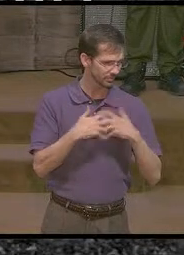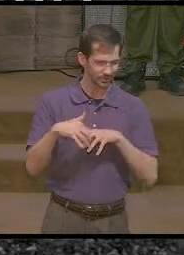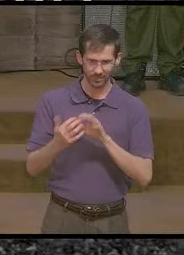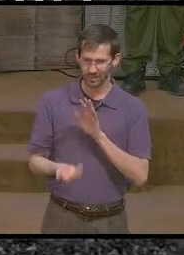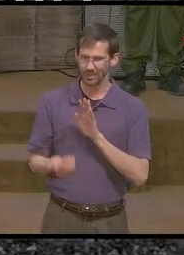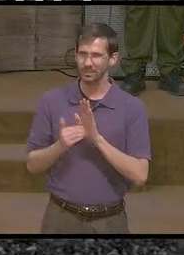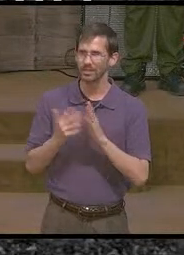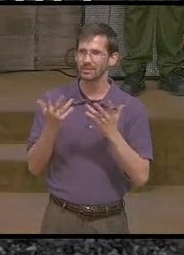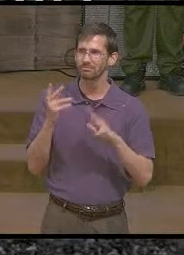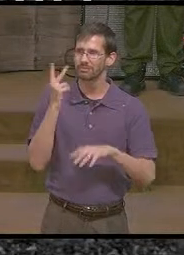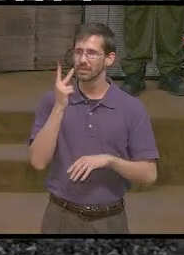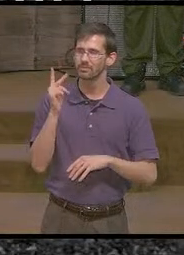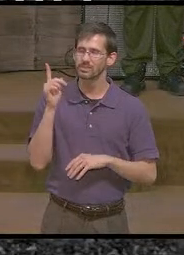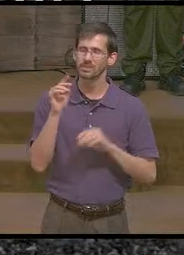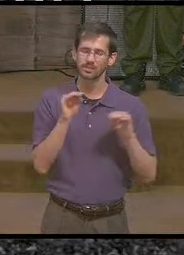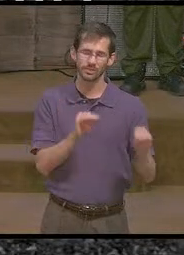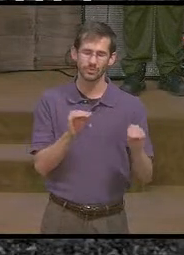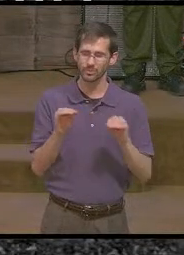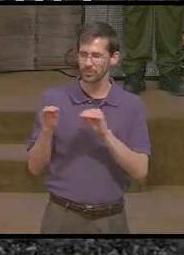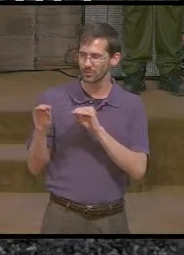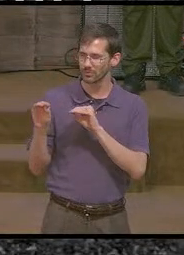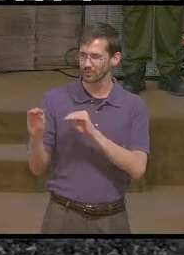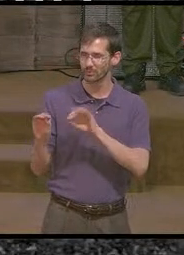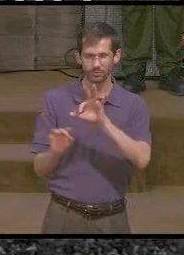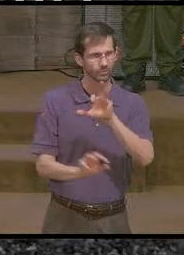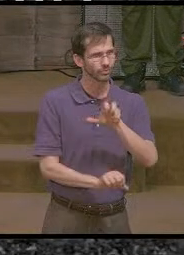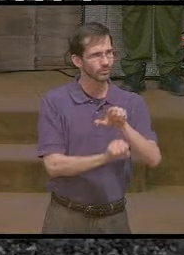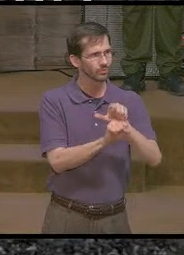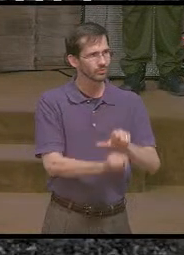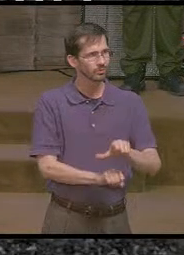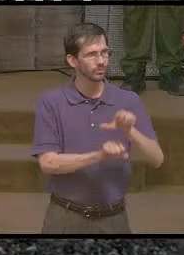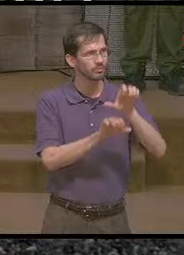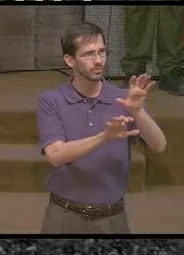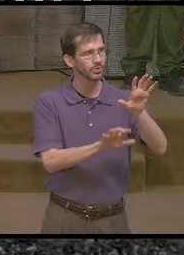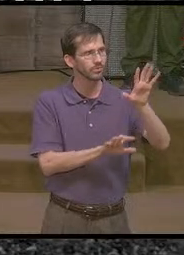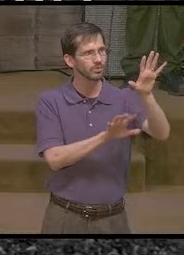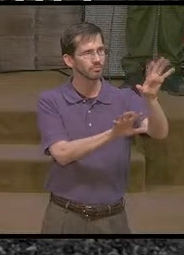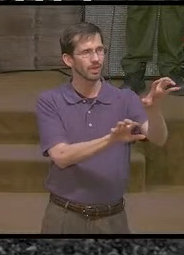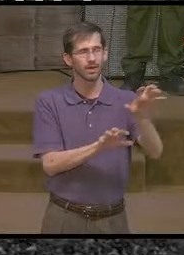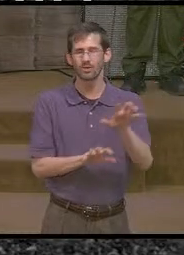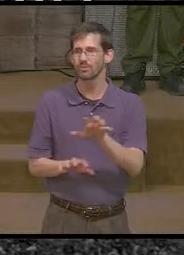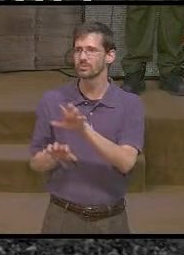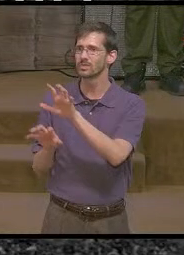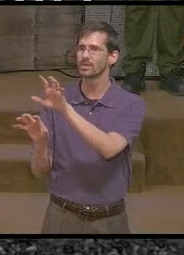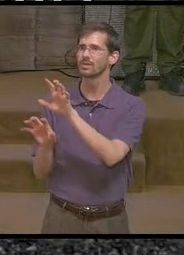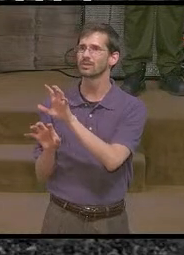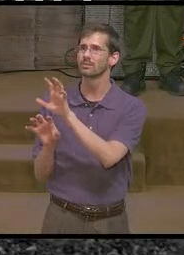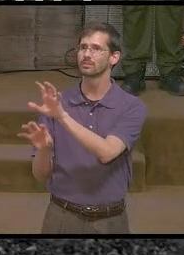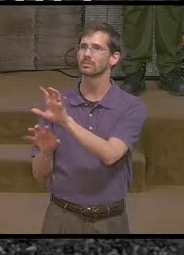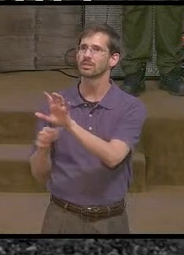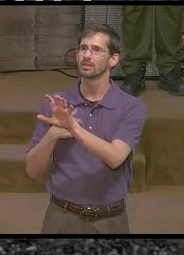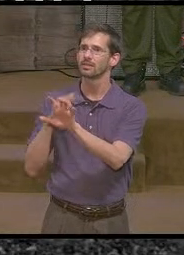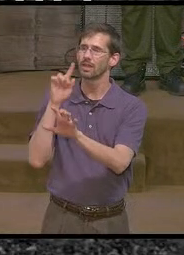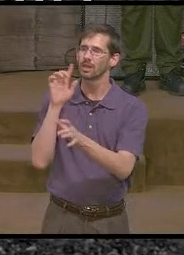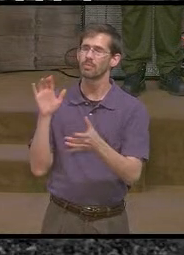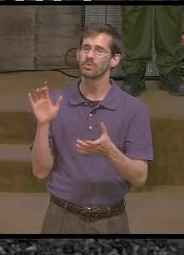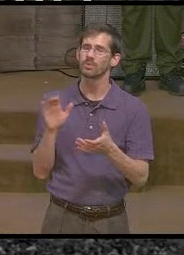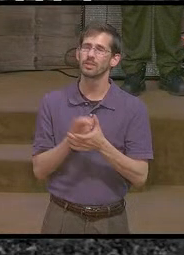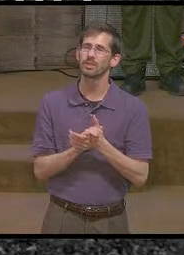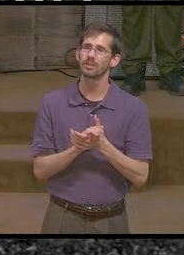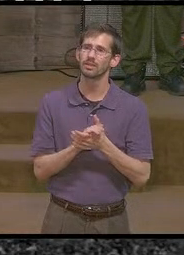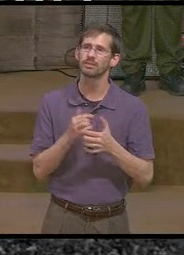I see you move. I see you move. You move the mountains, and